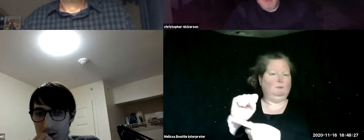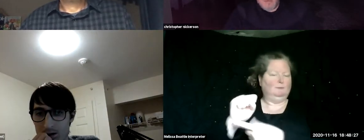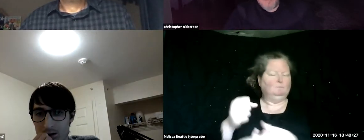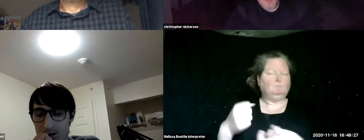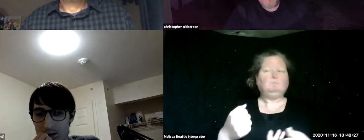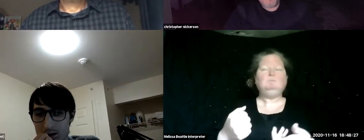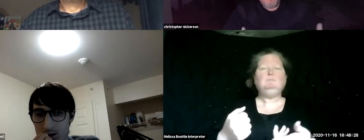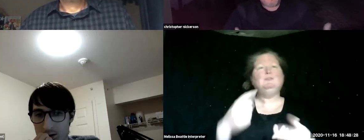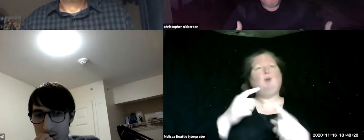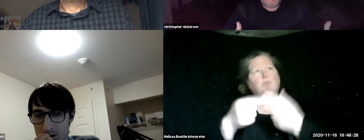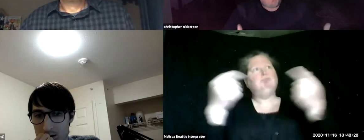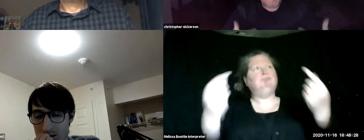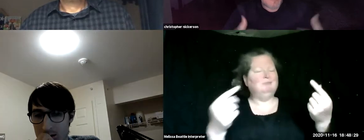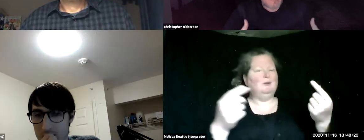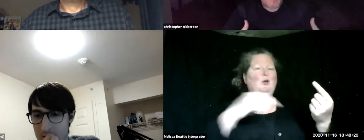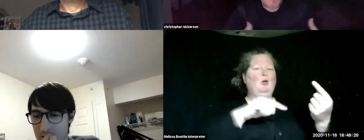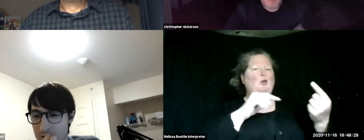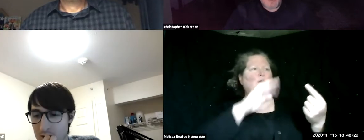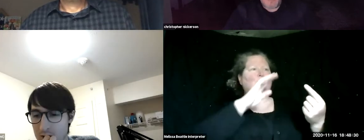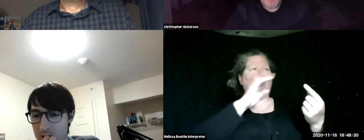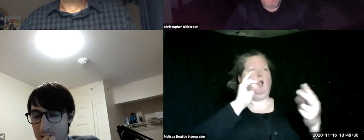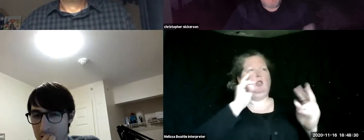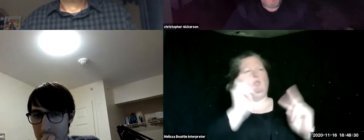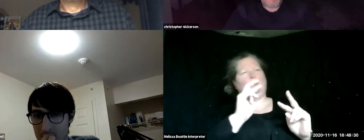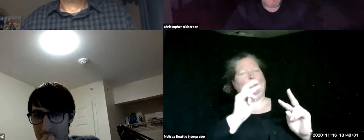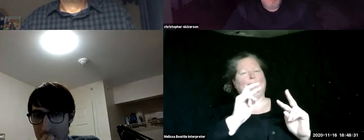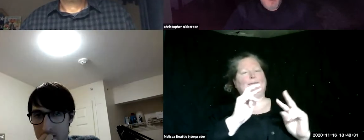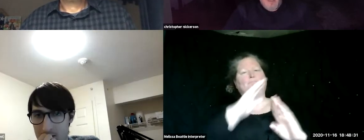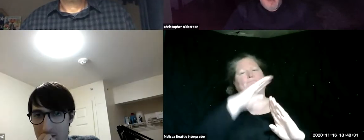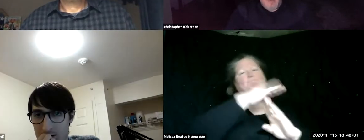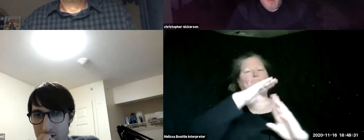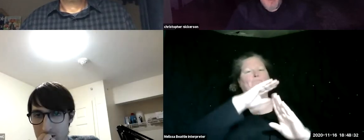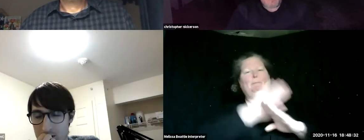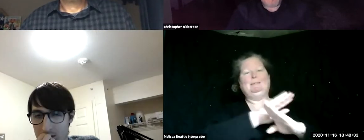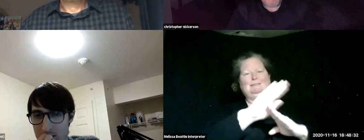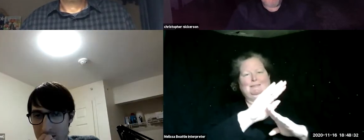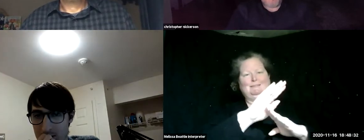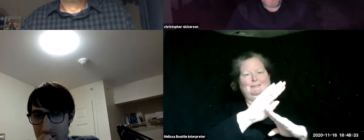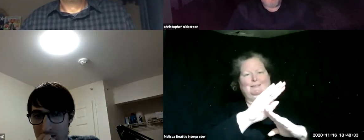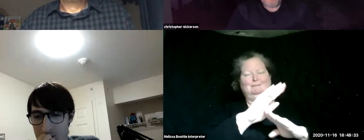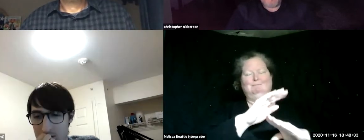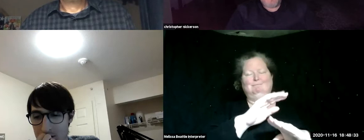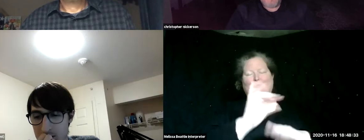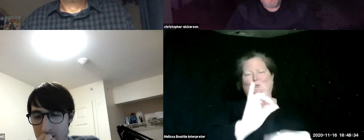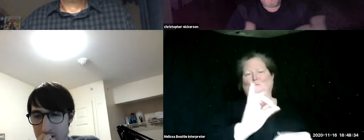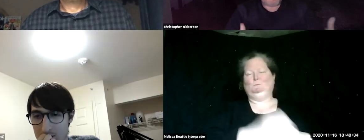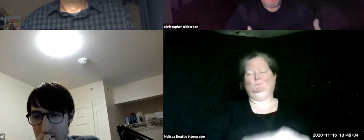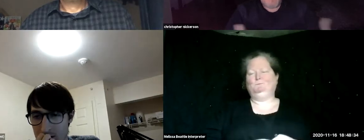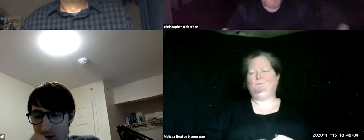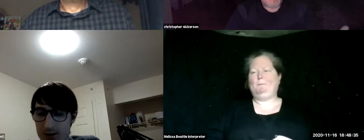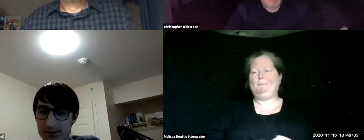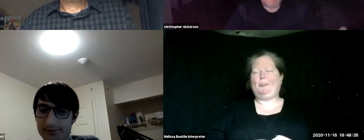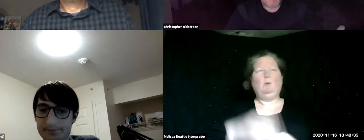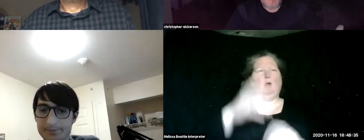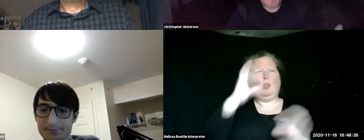that, you're also looking about business optimization and loss. And we look at something from friction